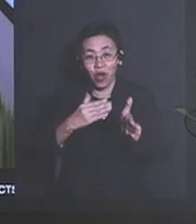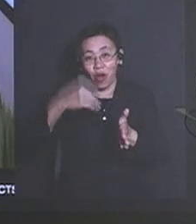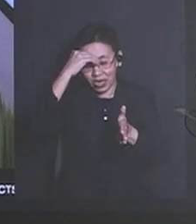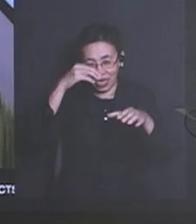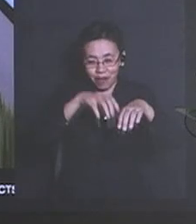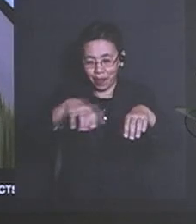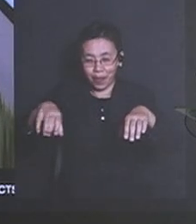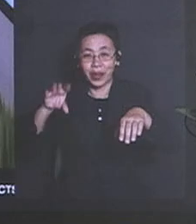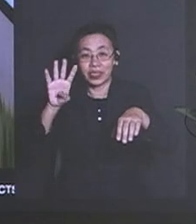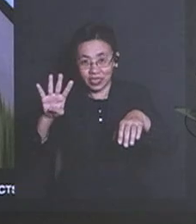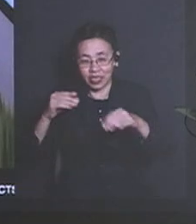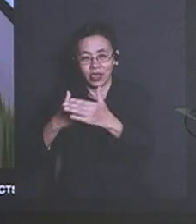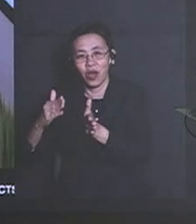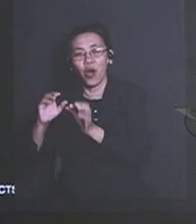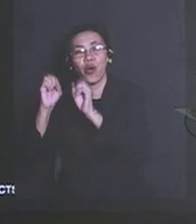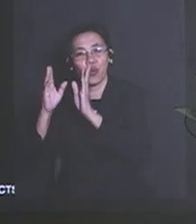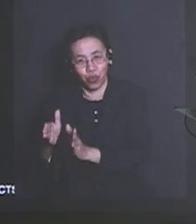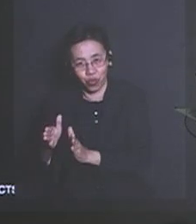school.